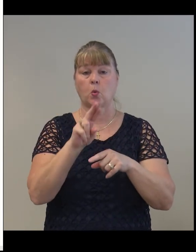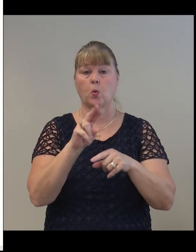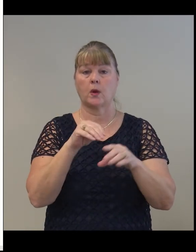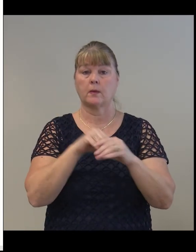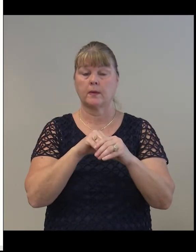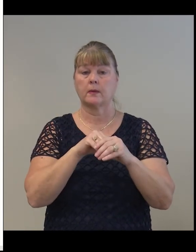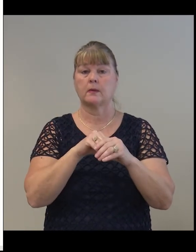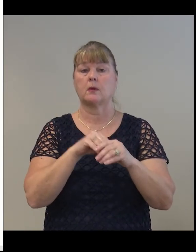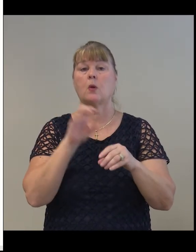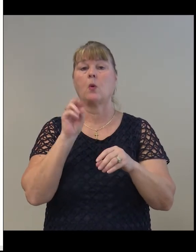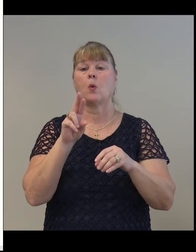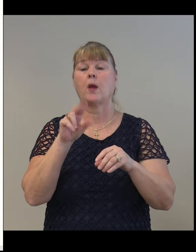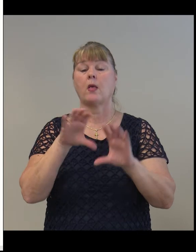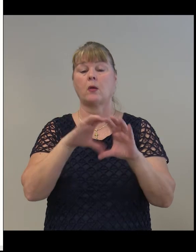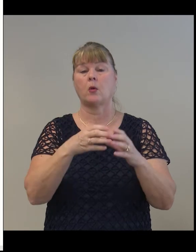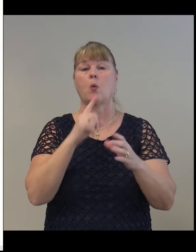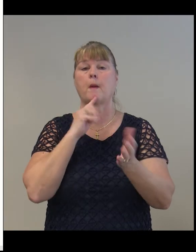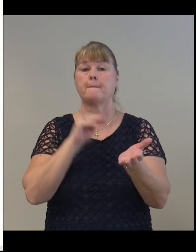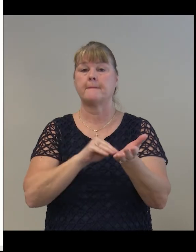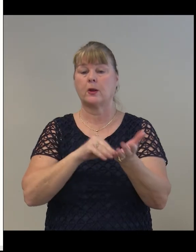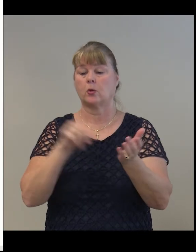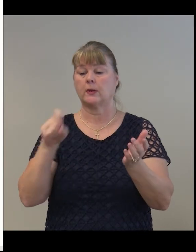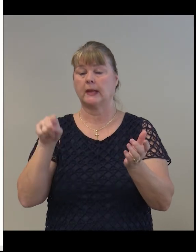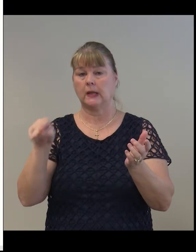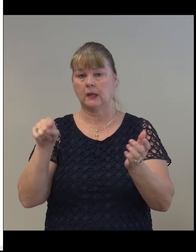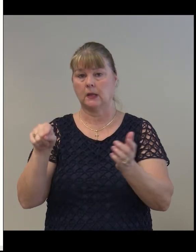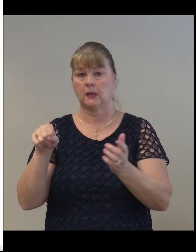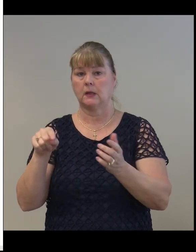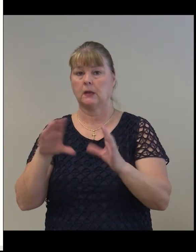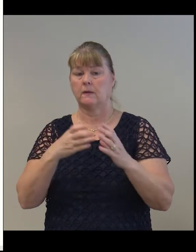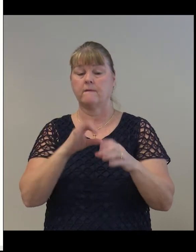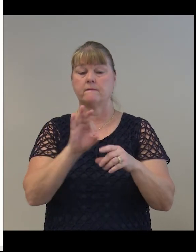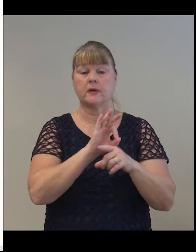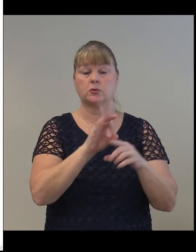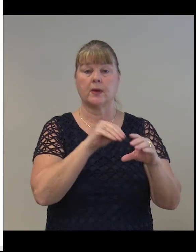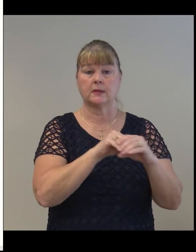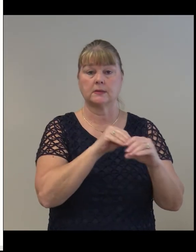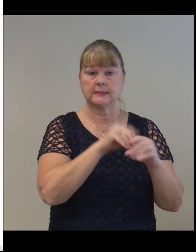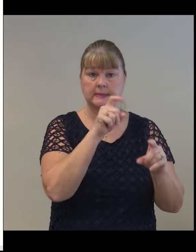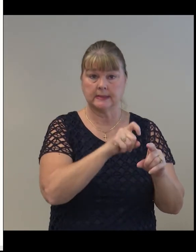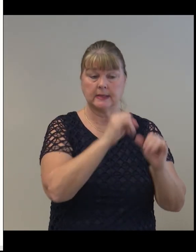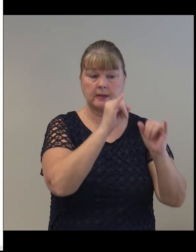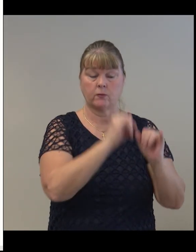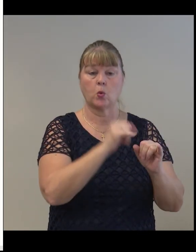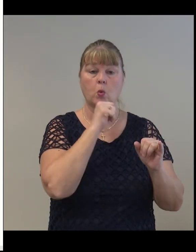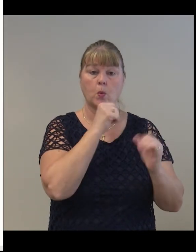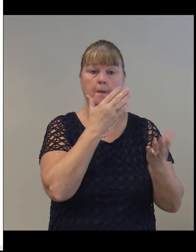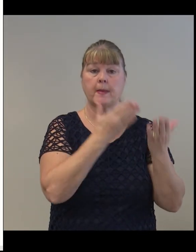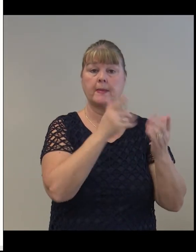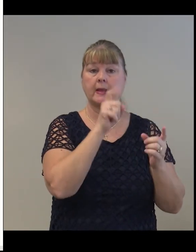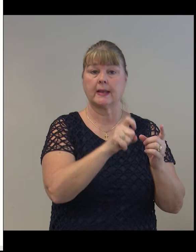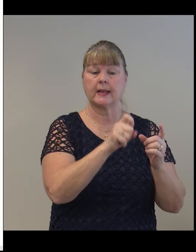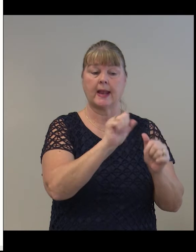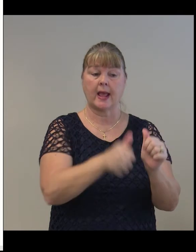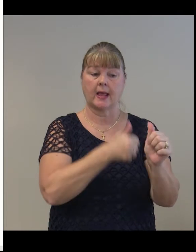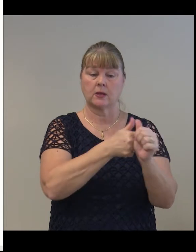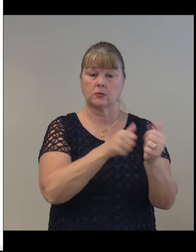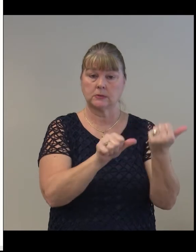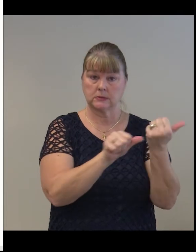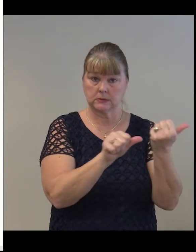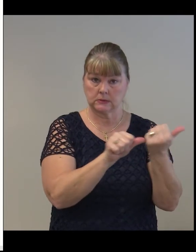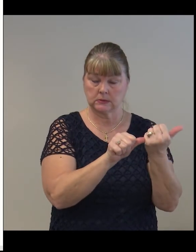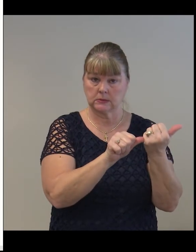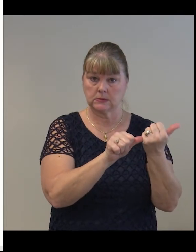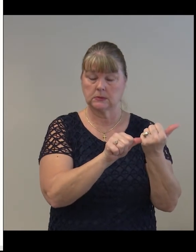functional or access need category and a medical need category. Functional or access needs are individuals who may need